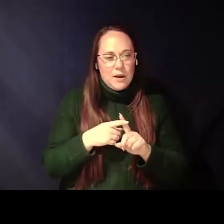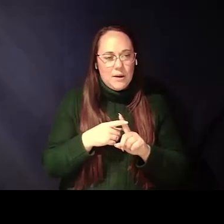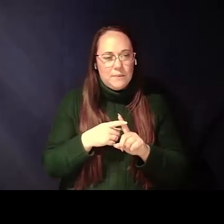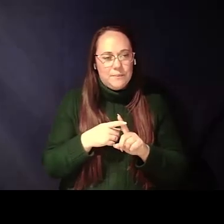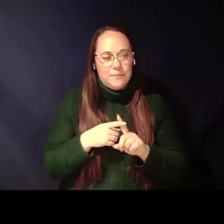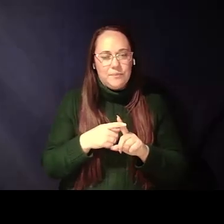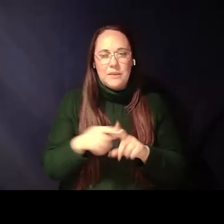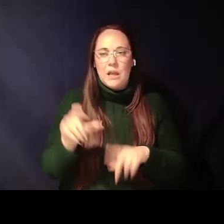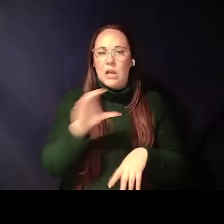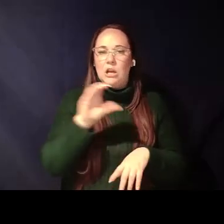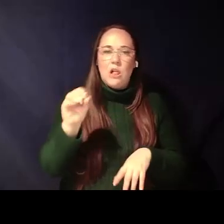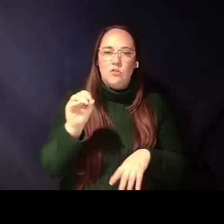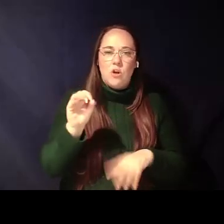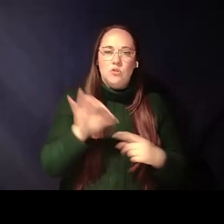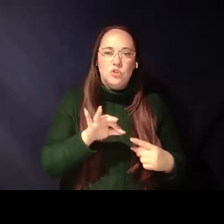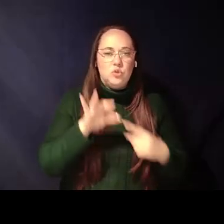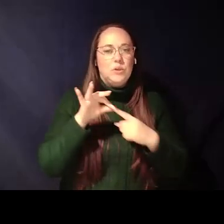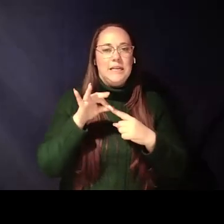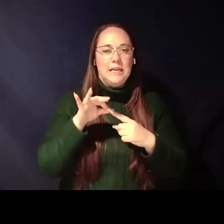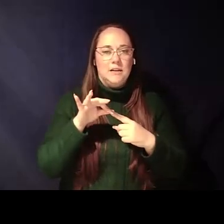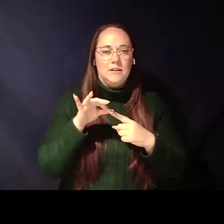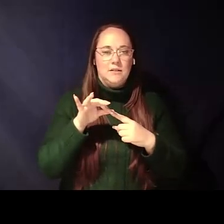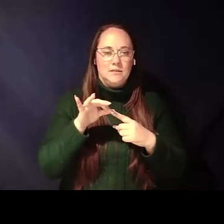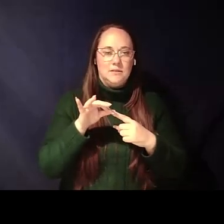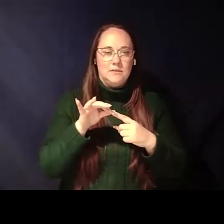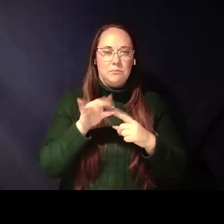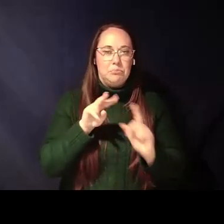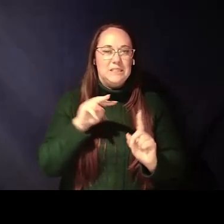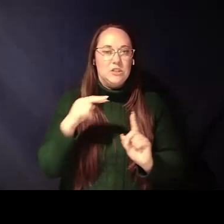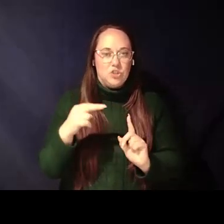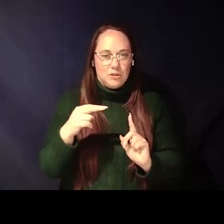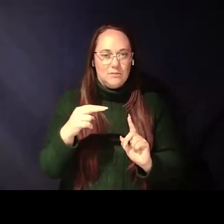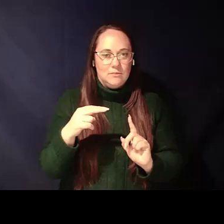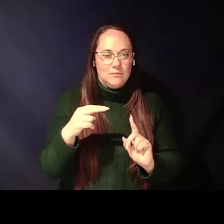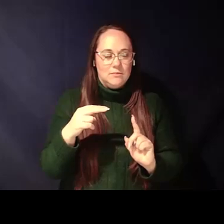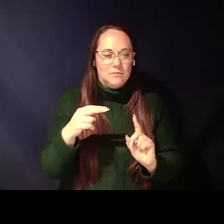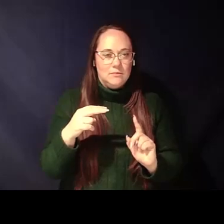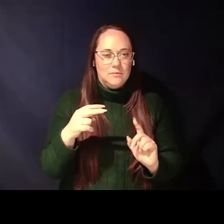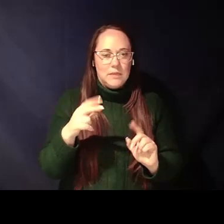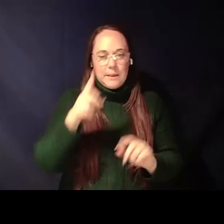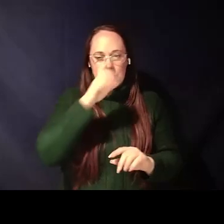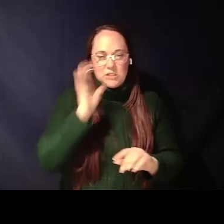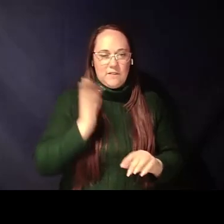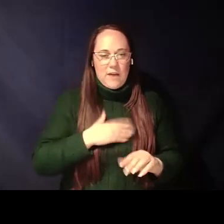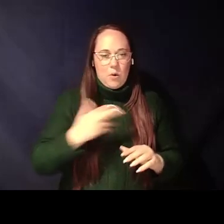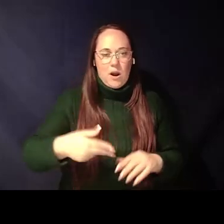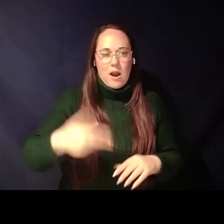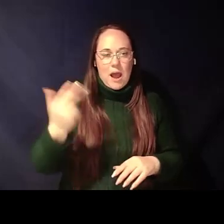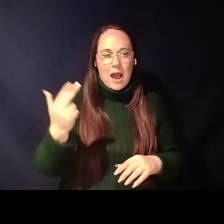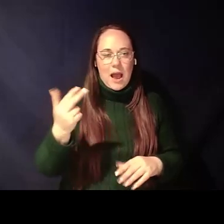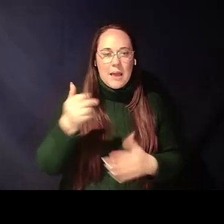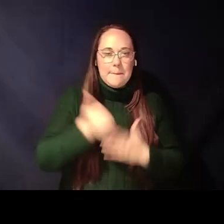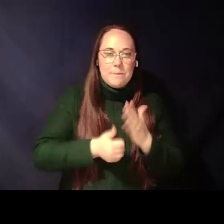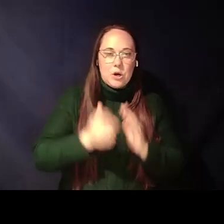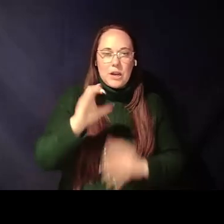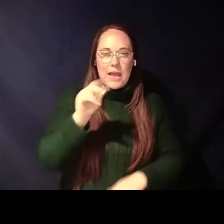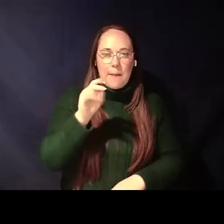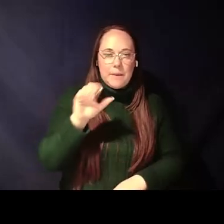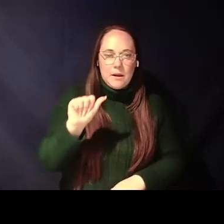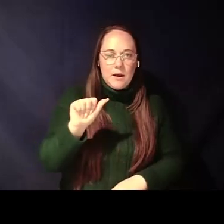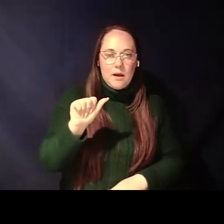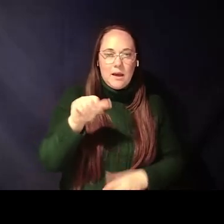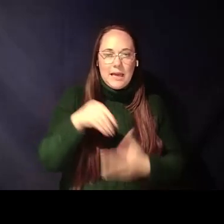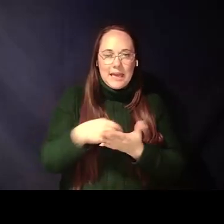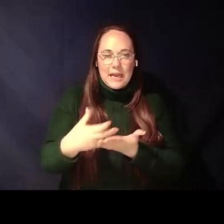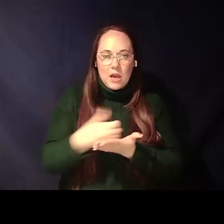Colorado is uniquely positioned, unfortunately, given our high relative per capita income, which lowers